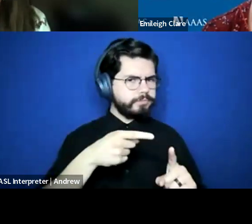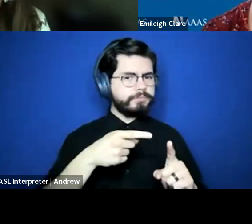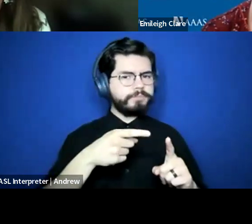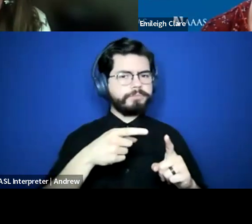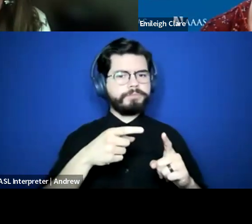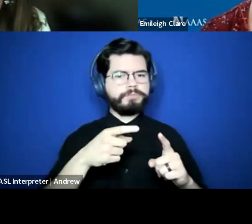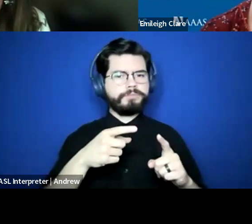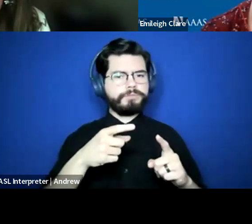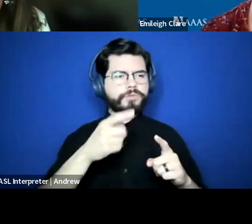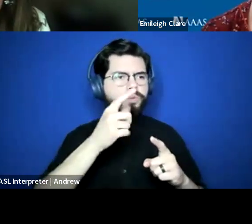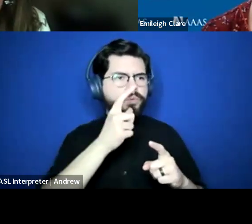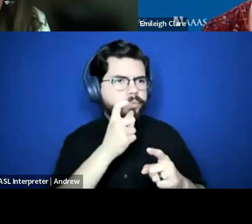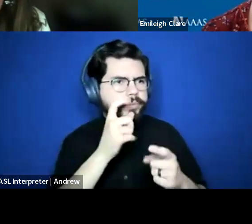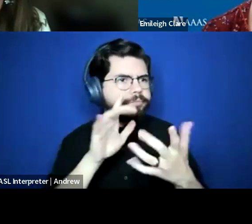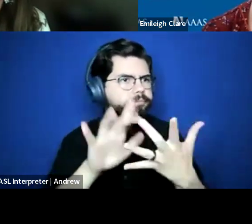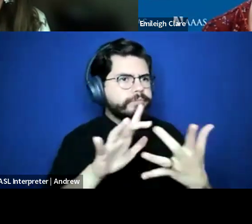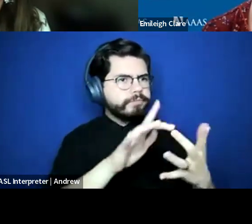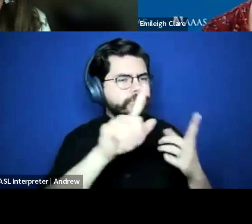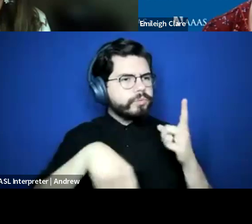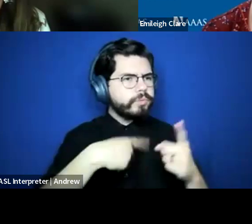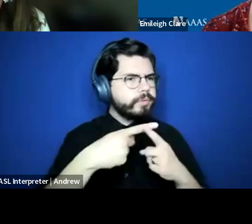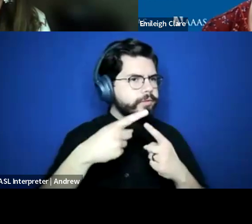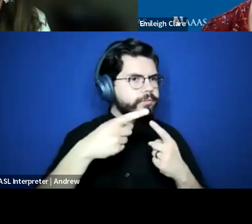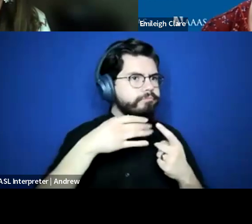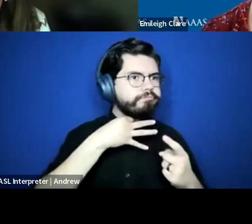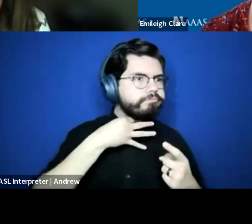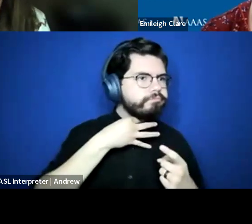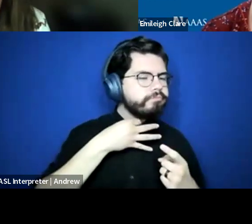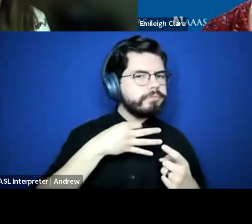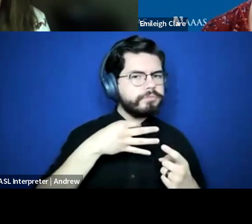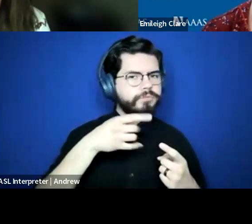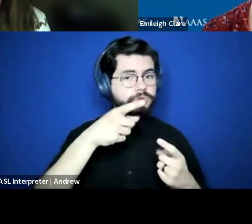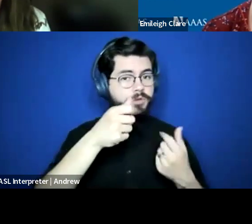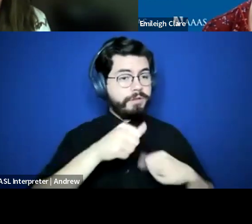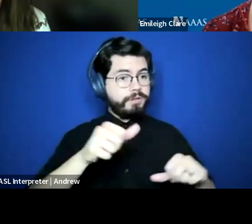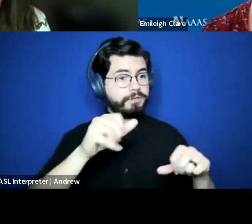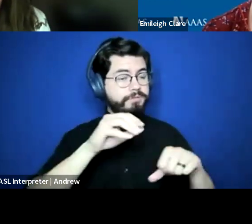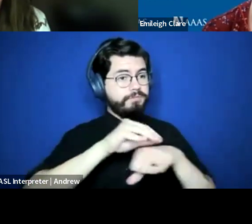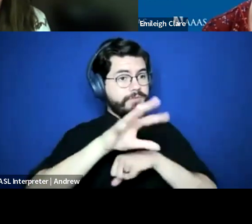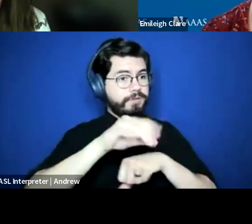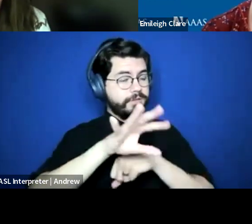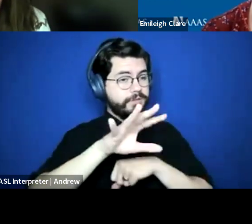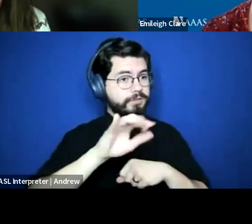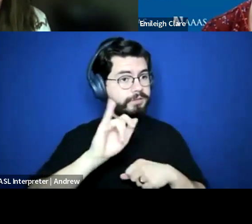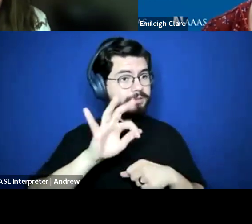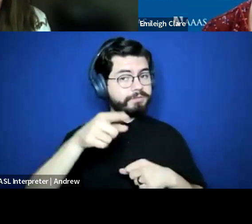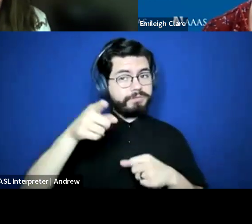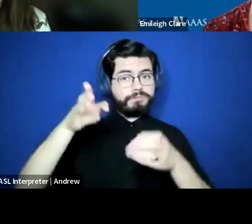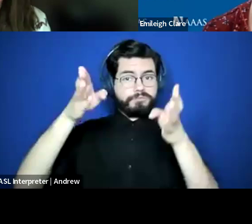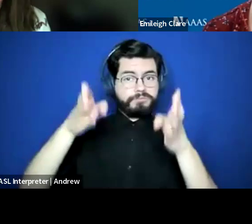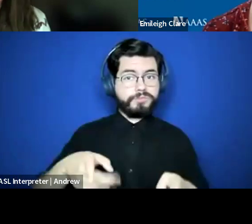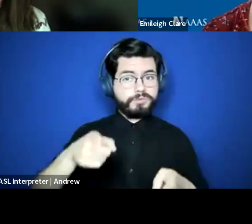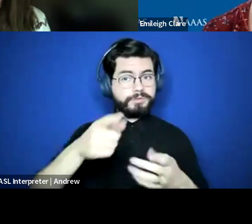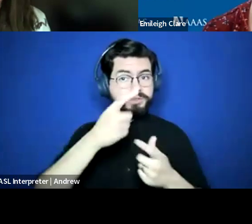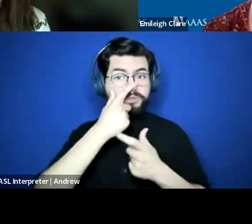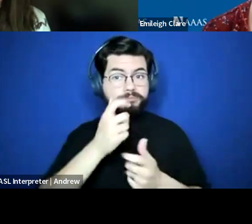can reach out to when you have questions about things. Do you have any advice for someone who might be interested specifically in engaging